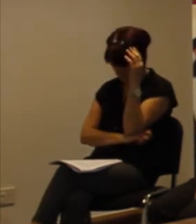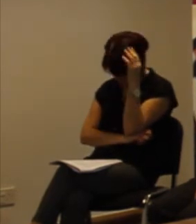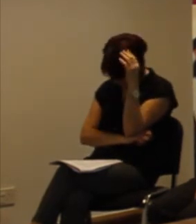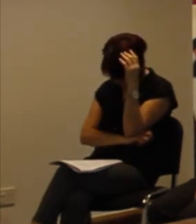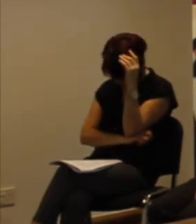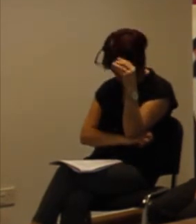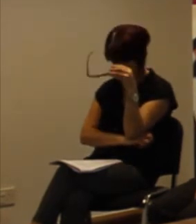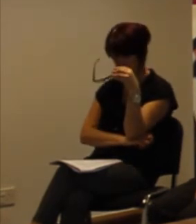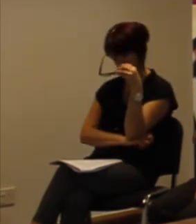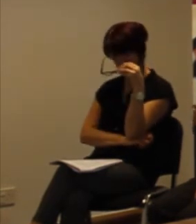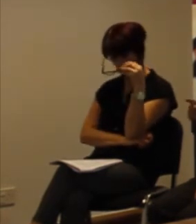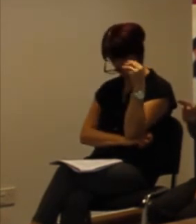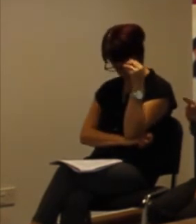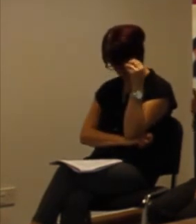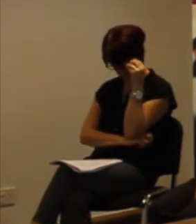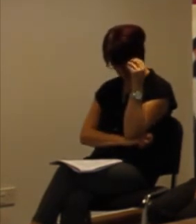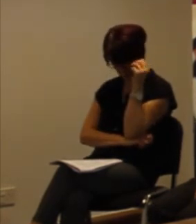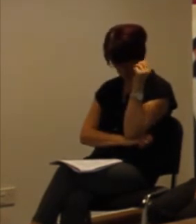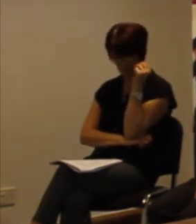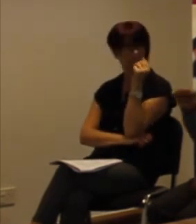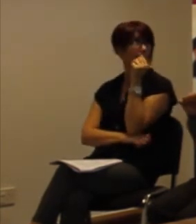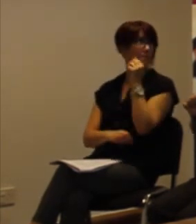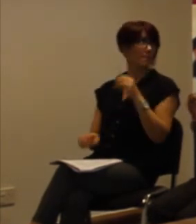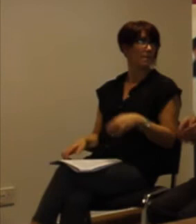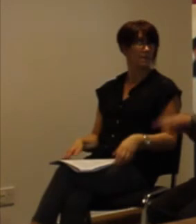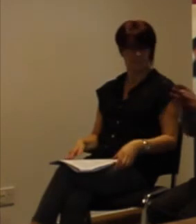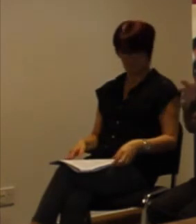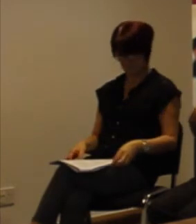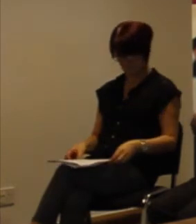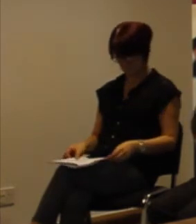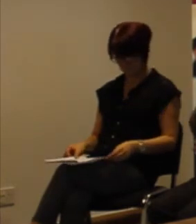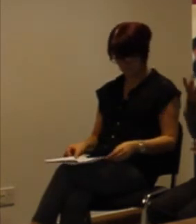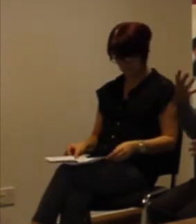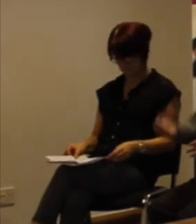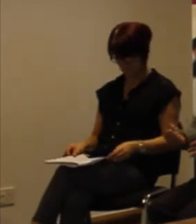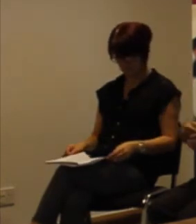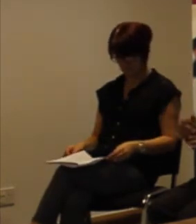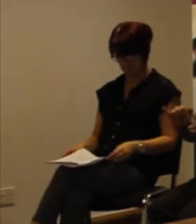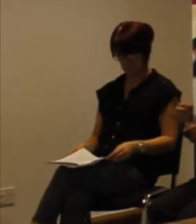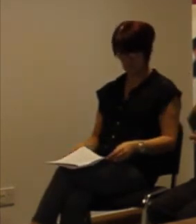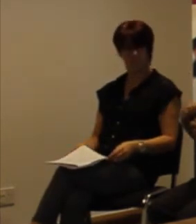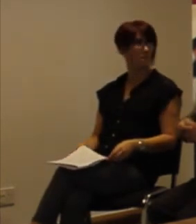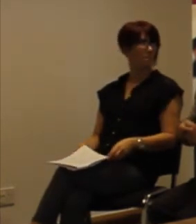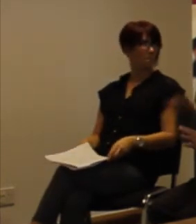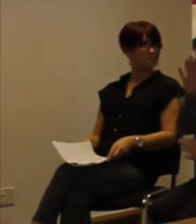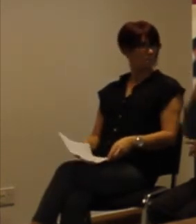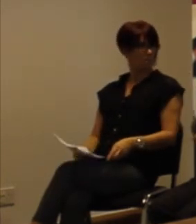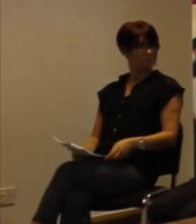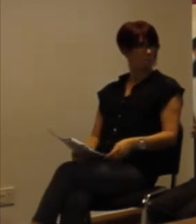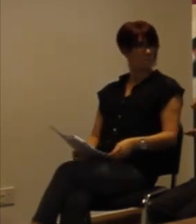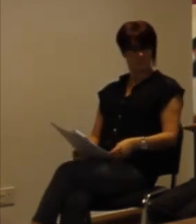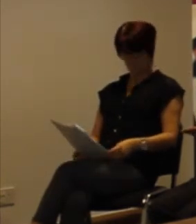Interpretation, including questions provided when a standard sign is not available, should be underlined on assessment material. So if there has to